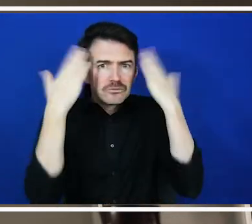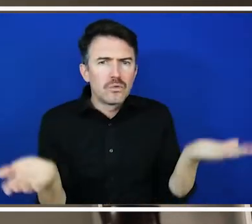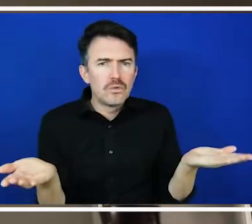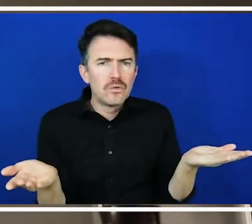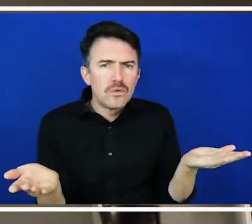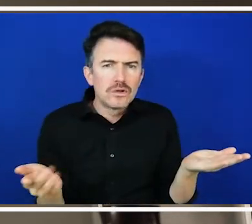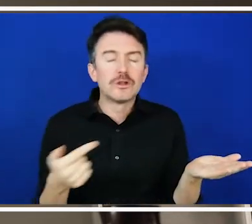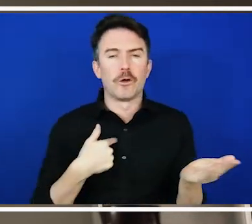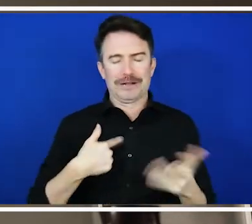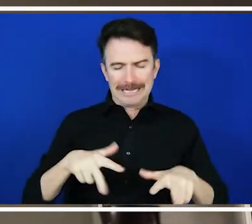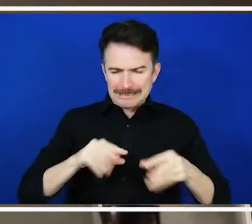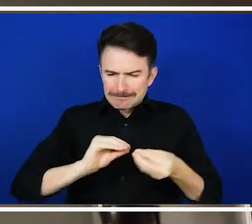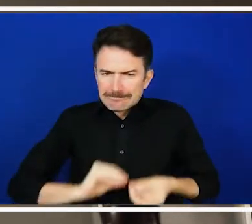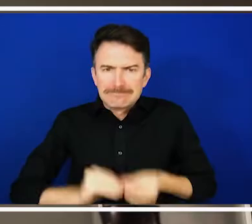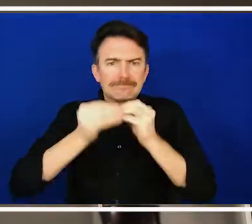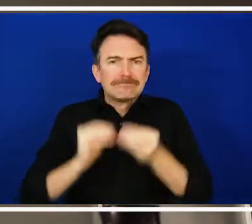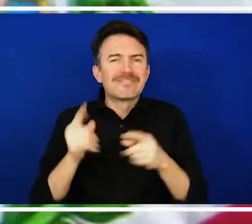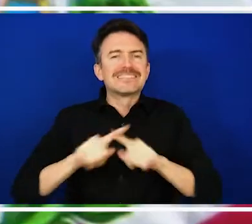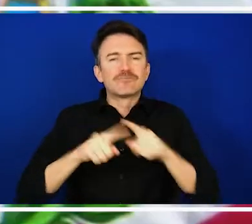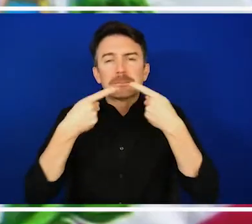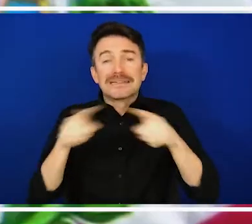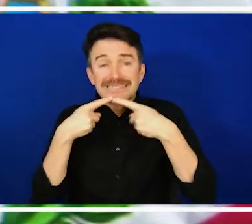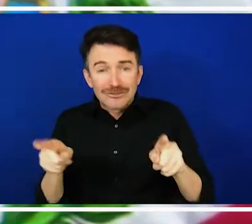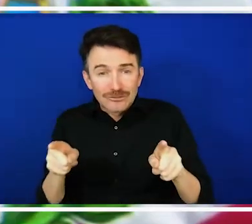messages that were accessible to all.